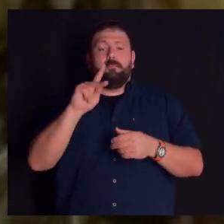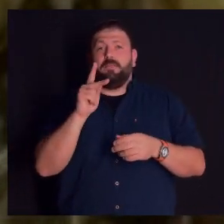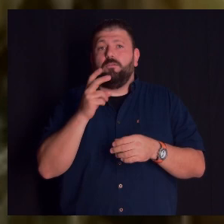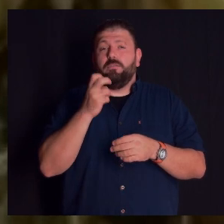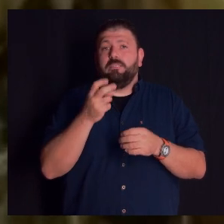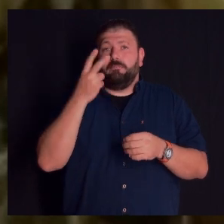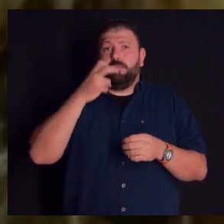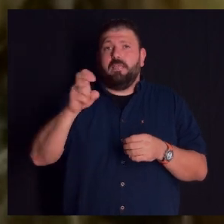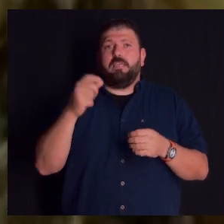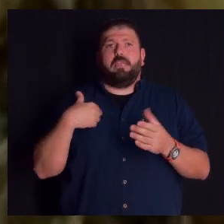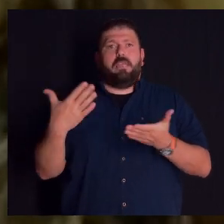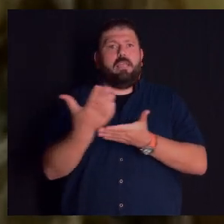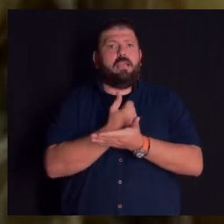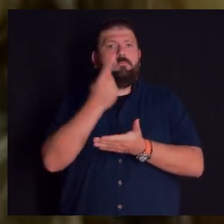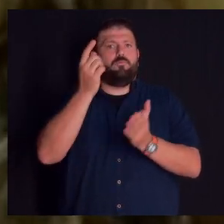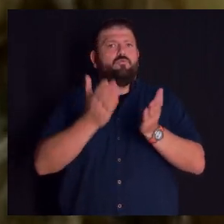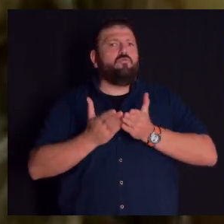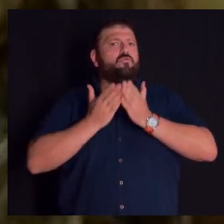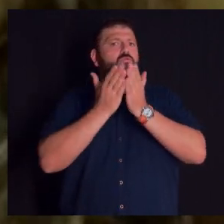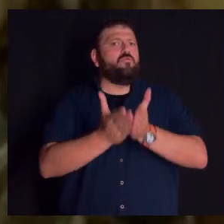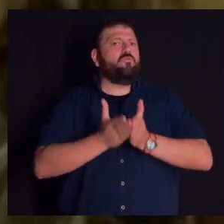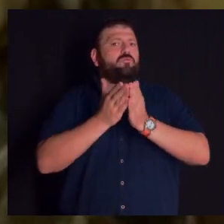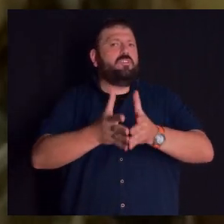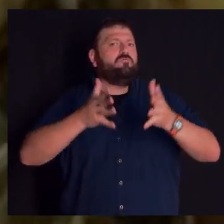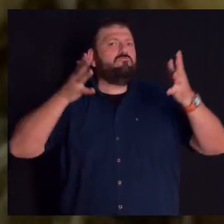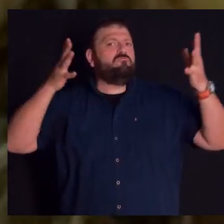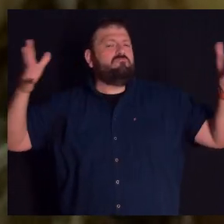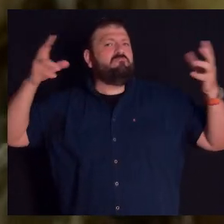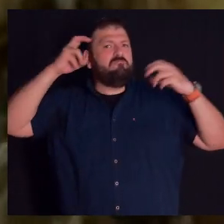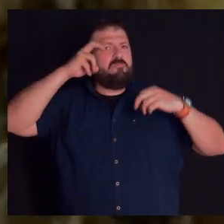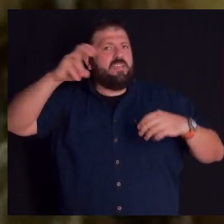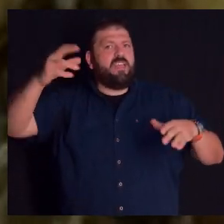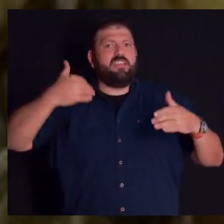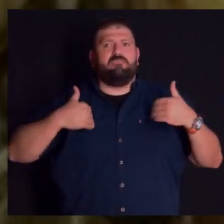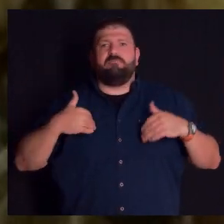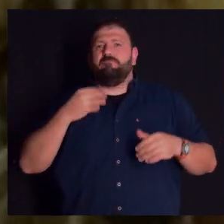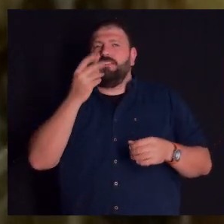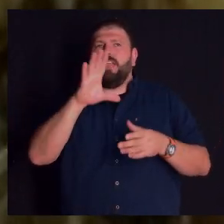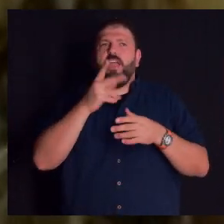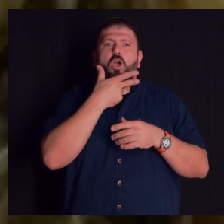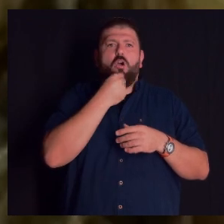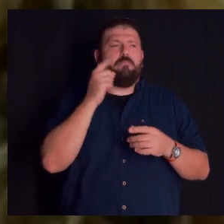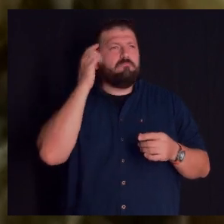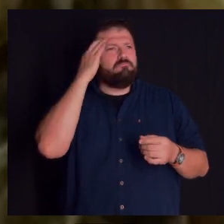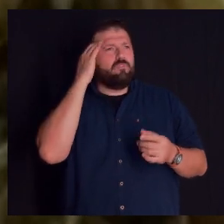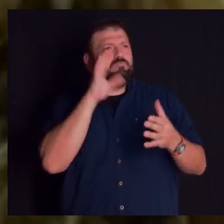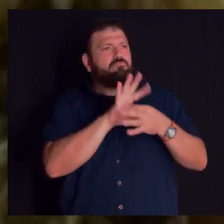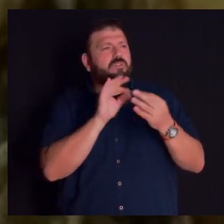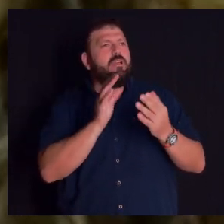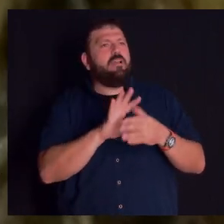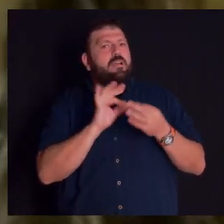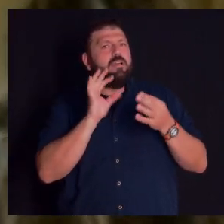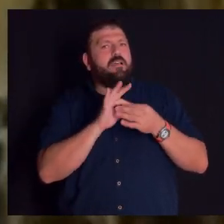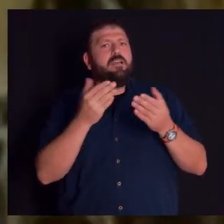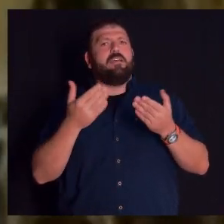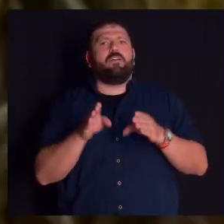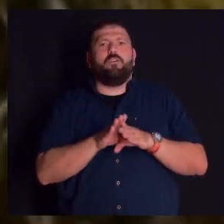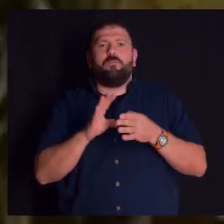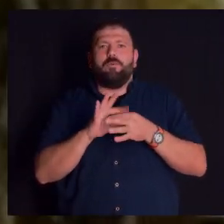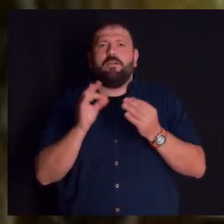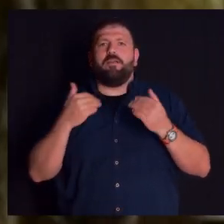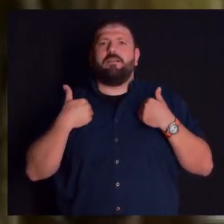So in one of the crews that we earn, we the people explain us